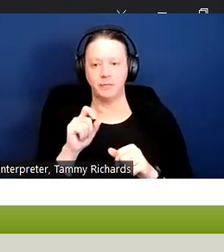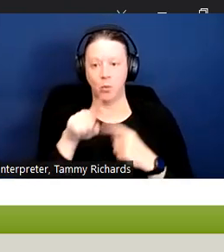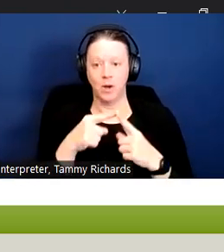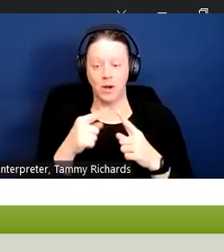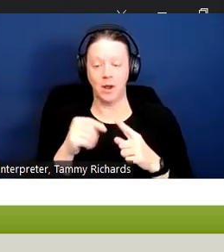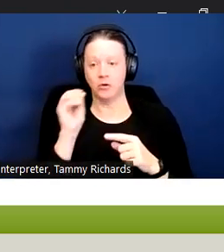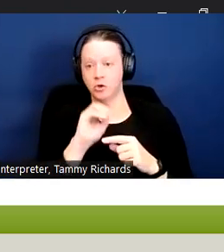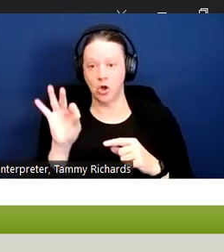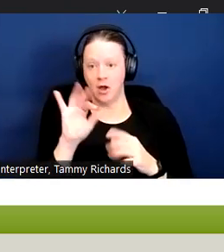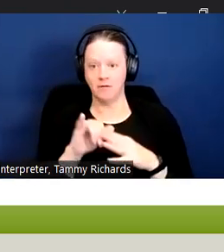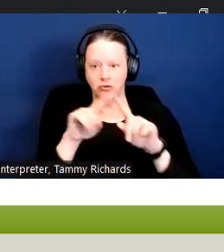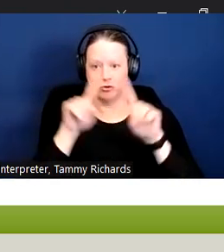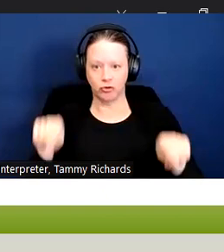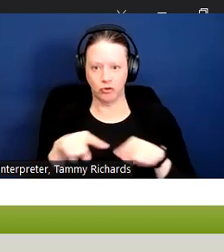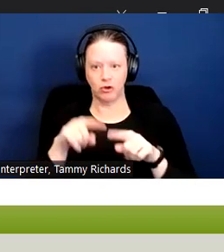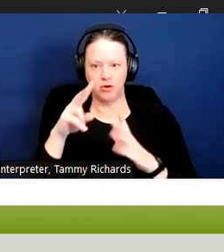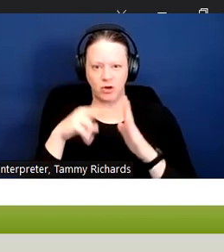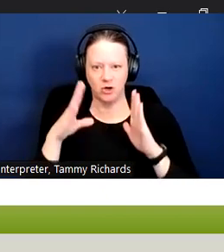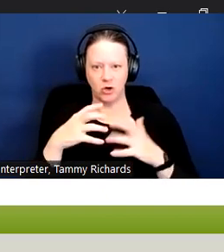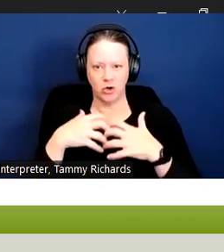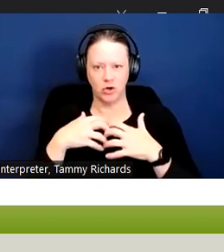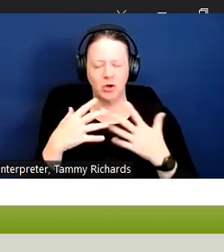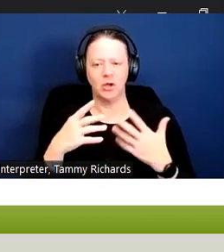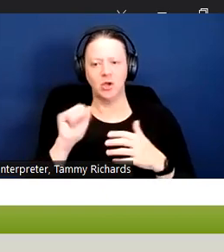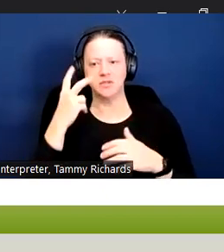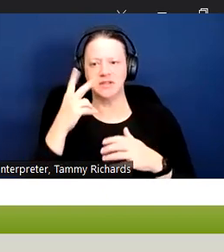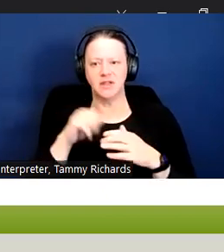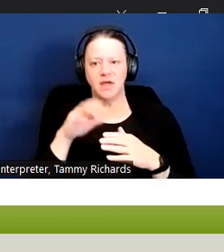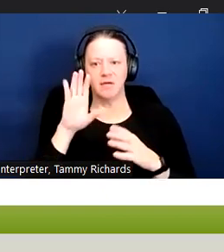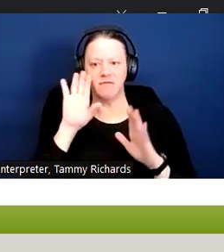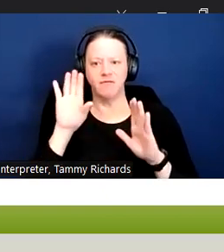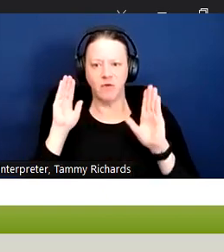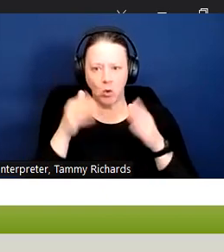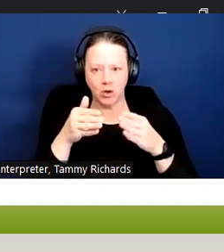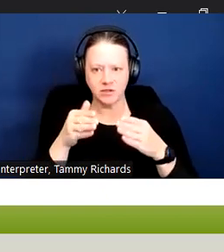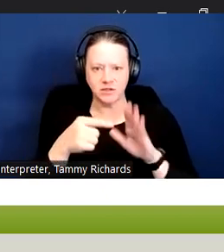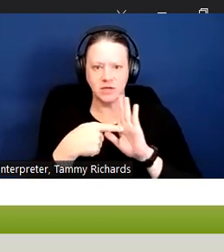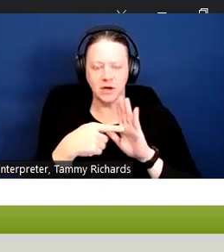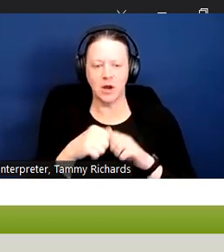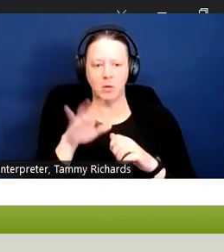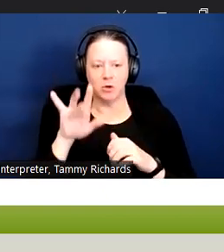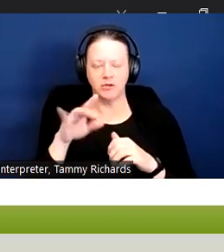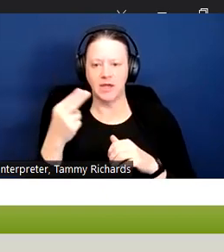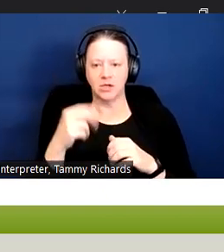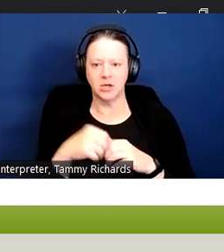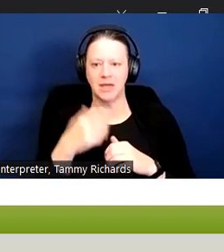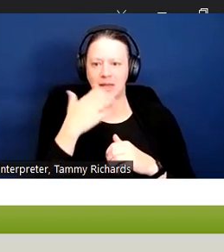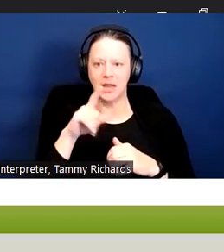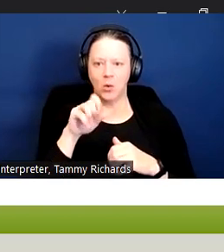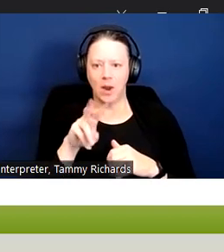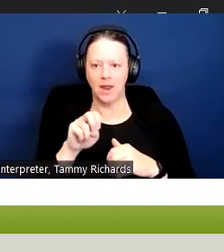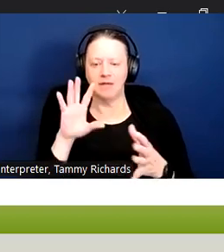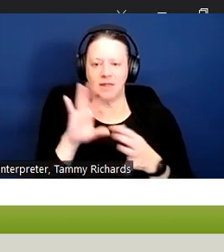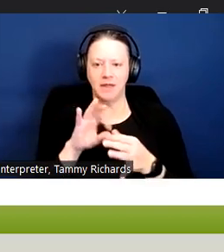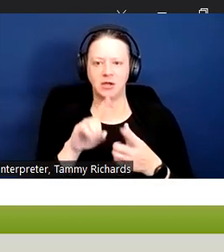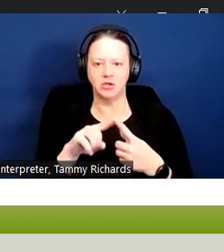off the screen reader, we'll see that focus indicator again. Now I'm going to press H again. Heat wave link to temperatures link heading level